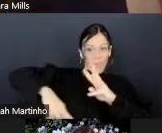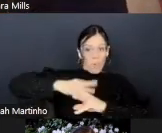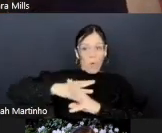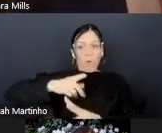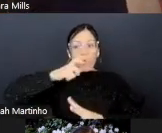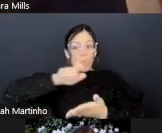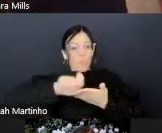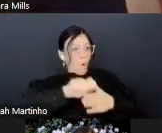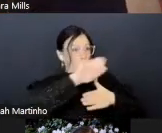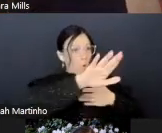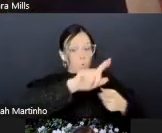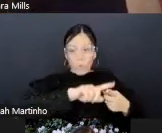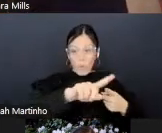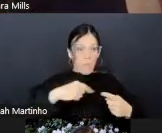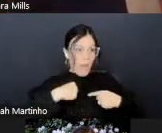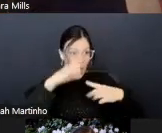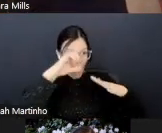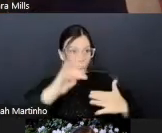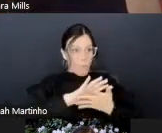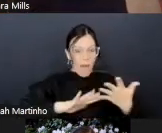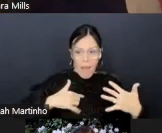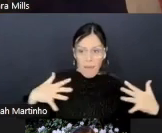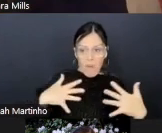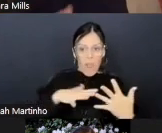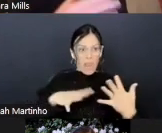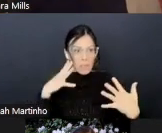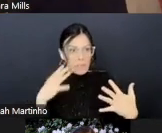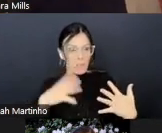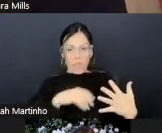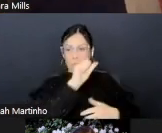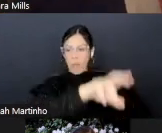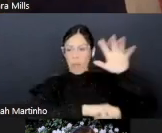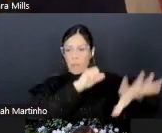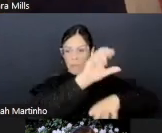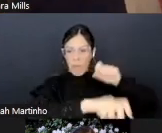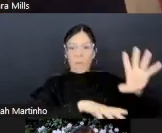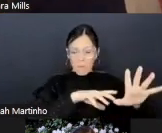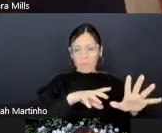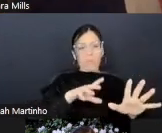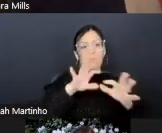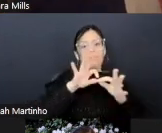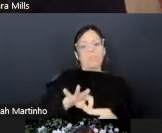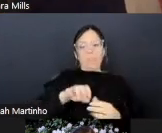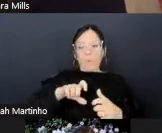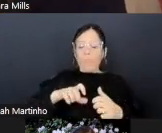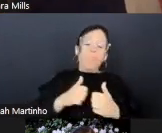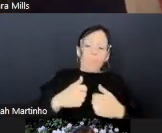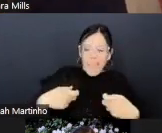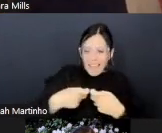wrote to him about their hopes fears and experiences in particular with electrical technologies